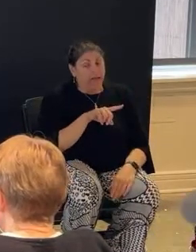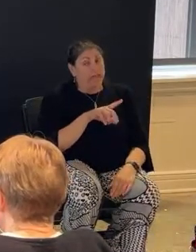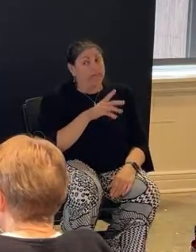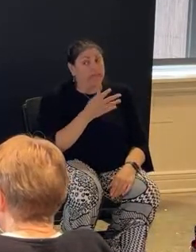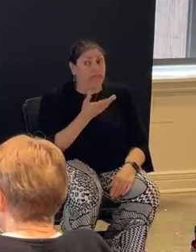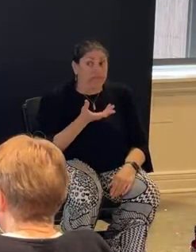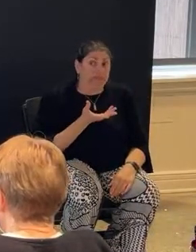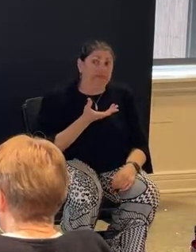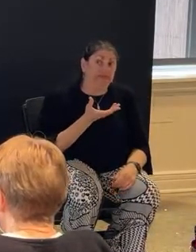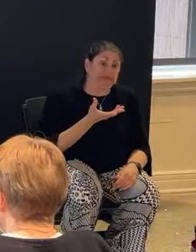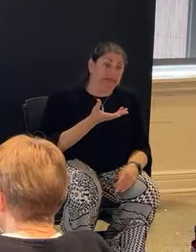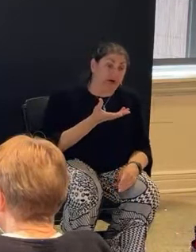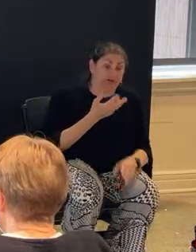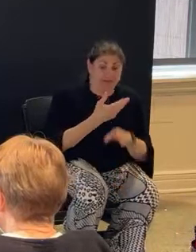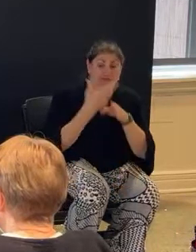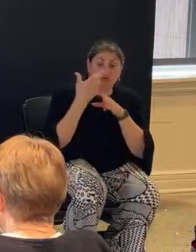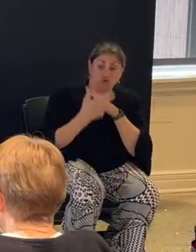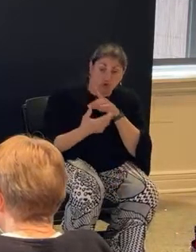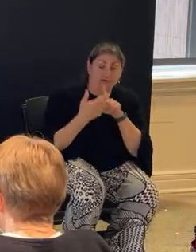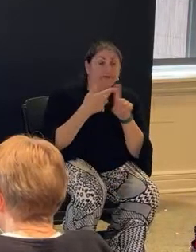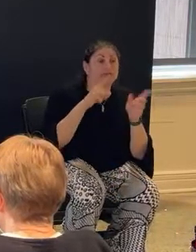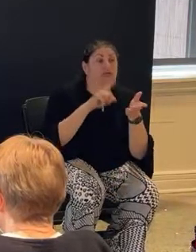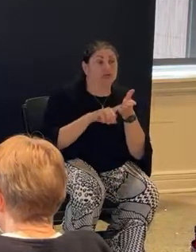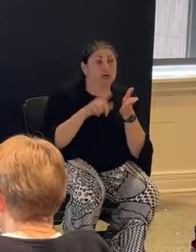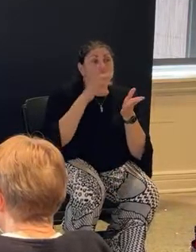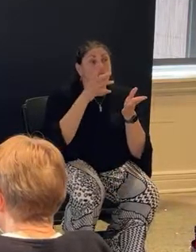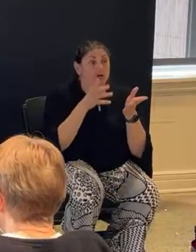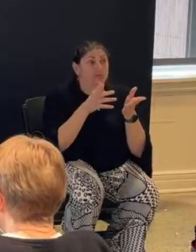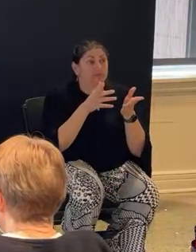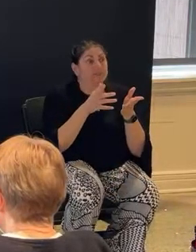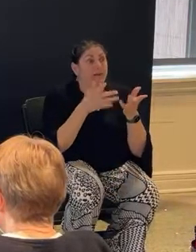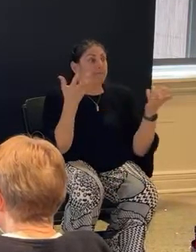you know, that the outcome is going to be what they want it to be,